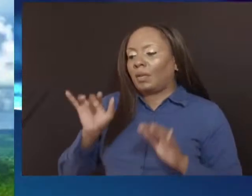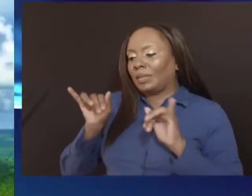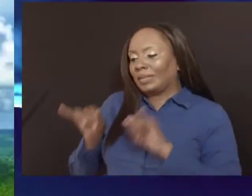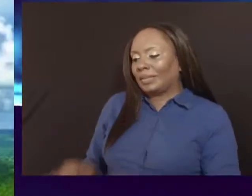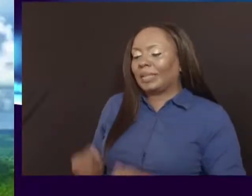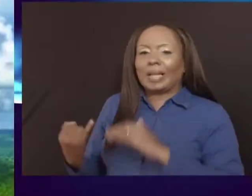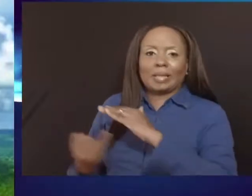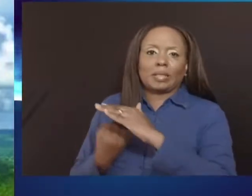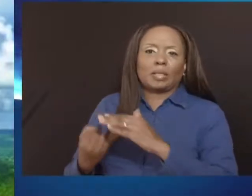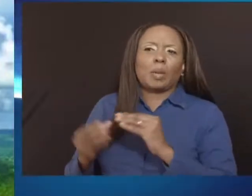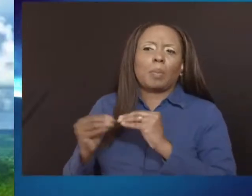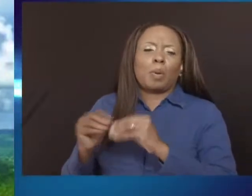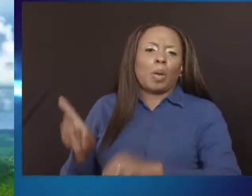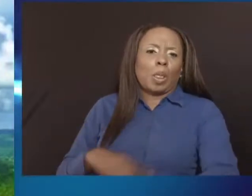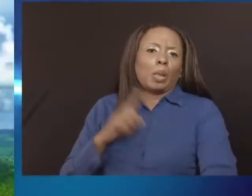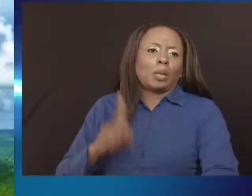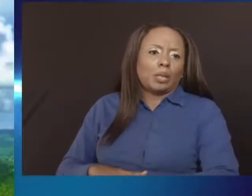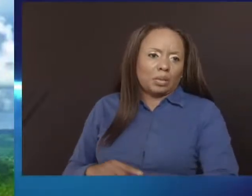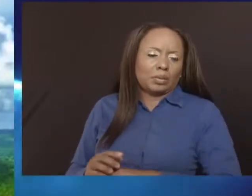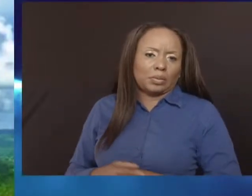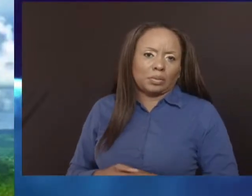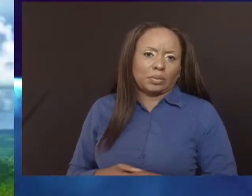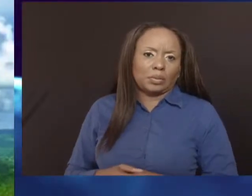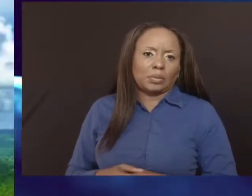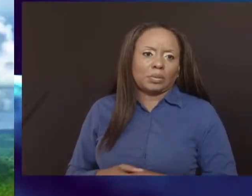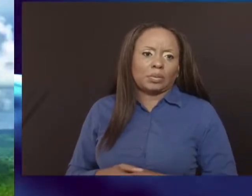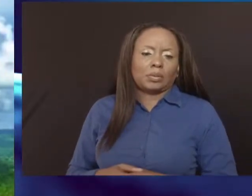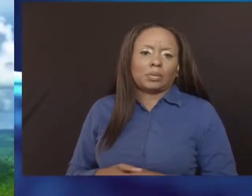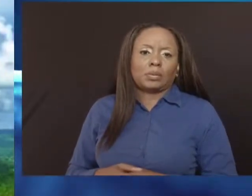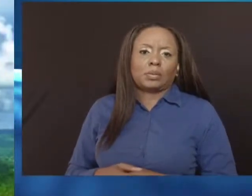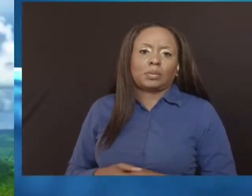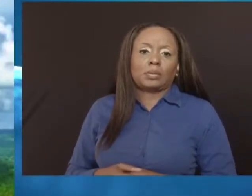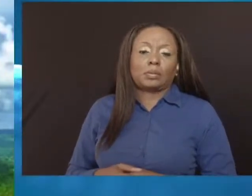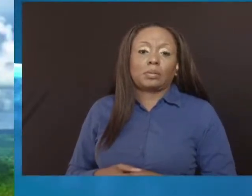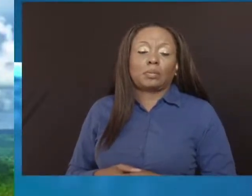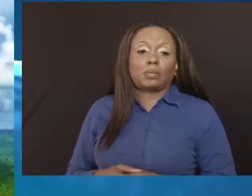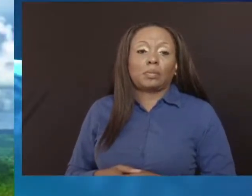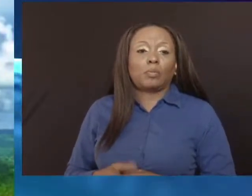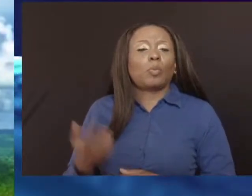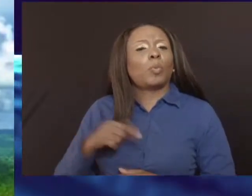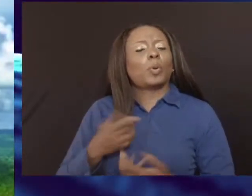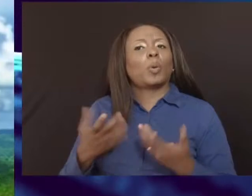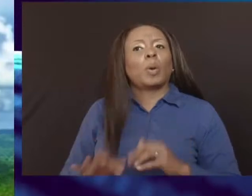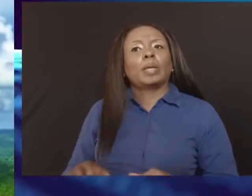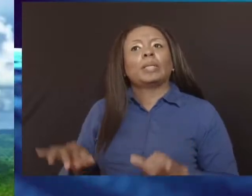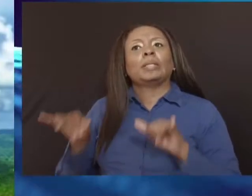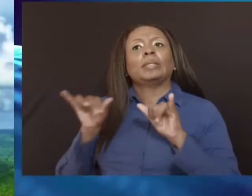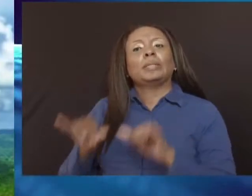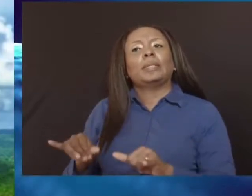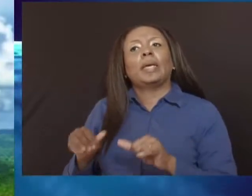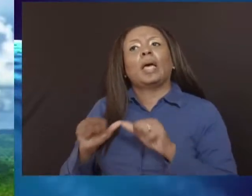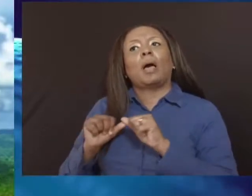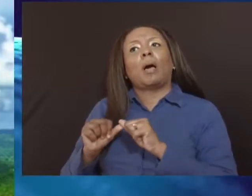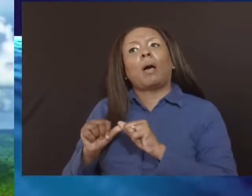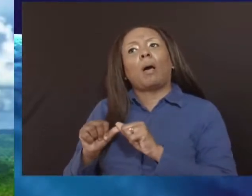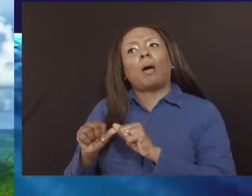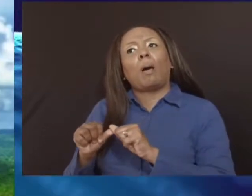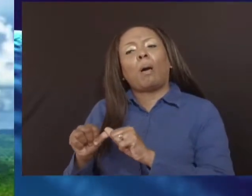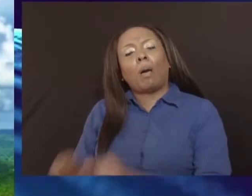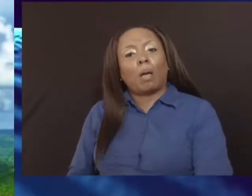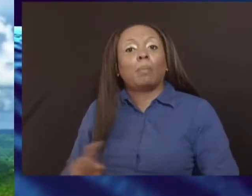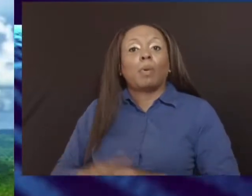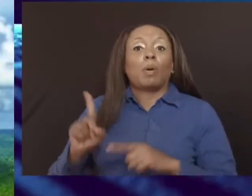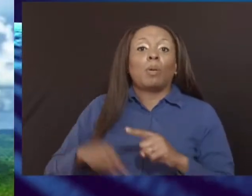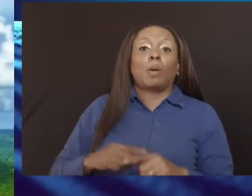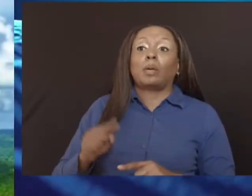we want to continue to keep you with us, but we want to make sure that when we allow you to return home and you are